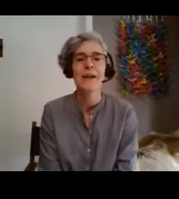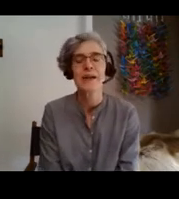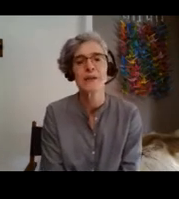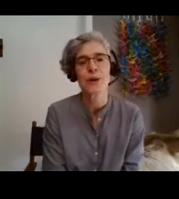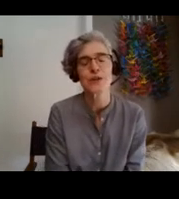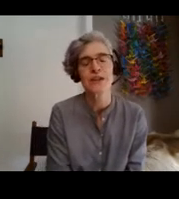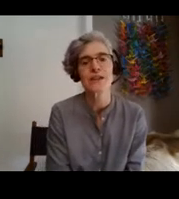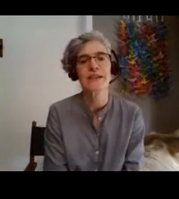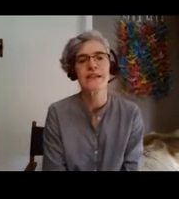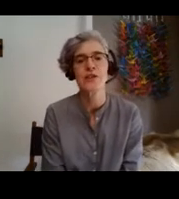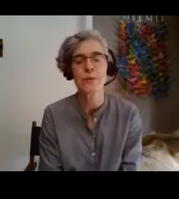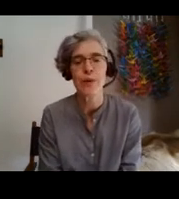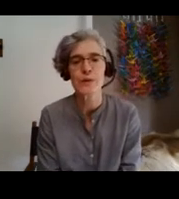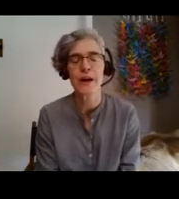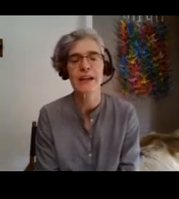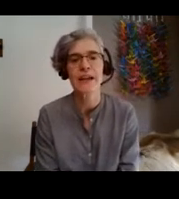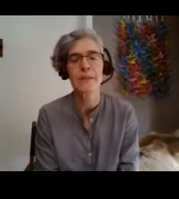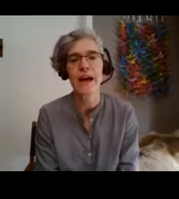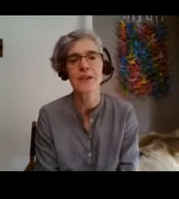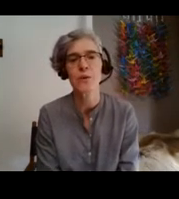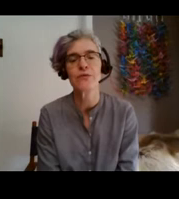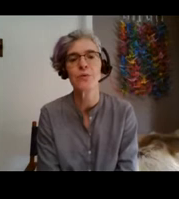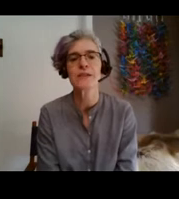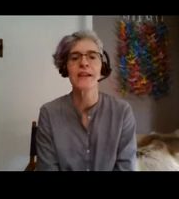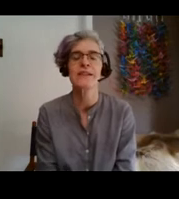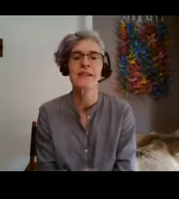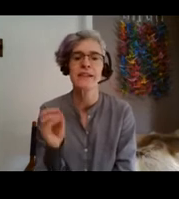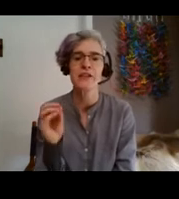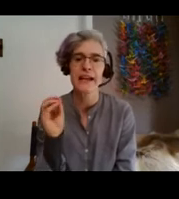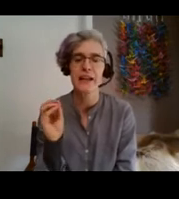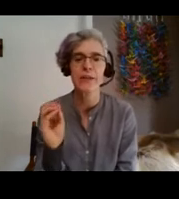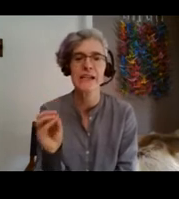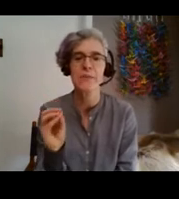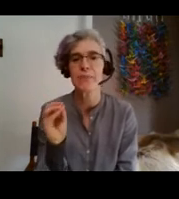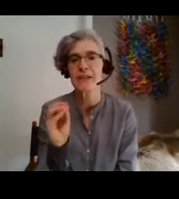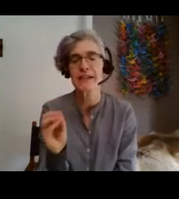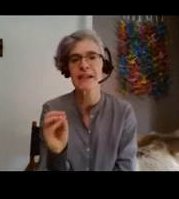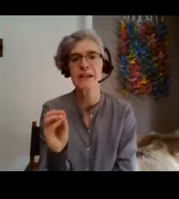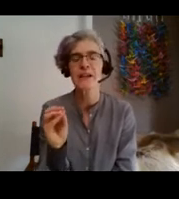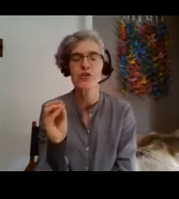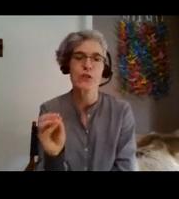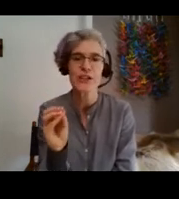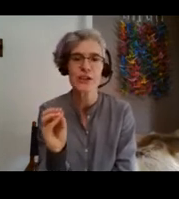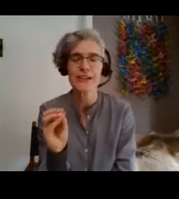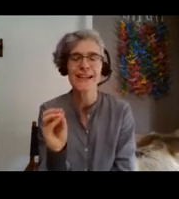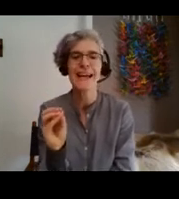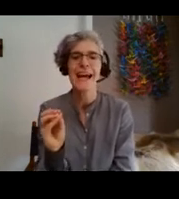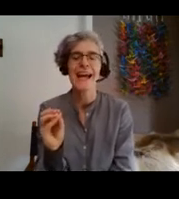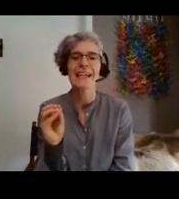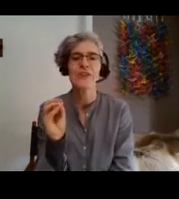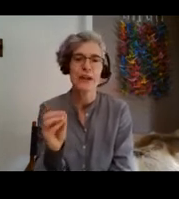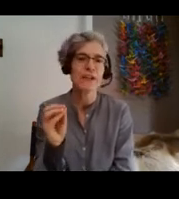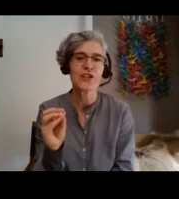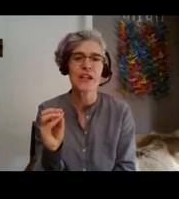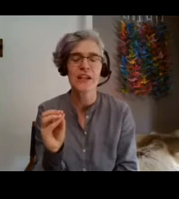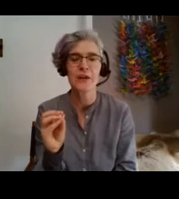An area-based approach is a new approach to parking. In the past, what we've always done is essentially had a complaint about a particular street usually,